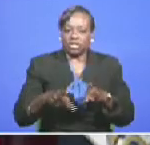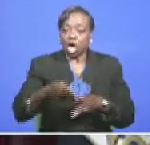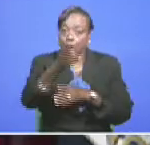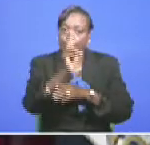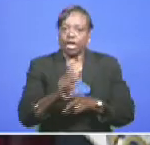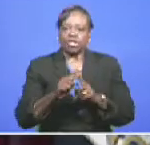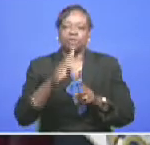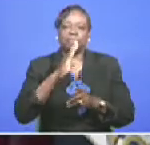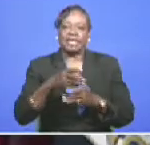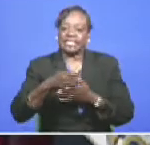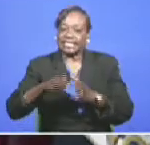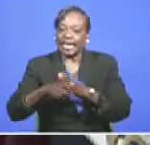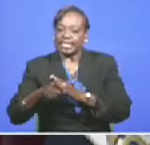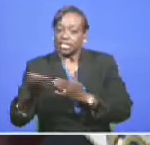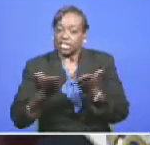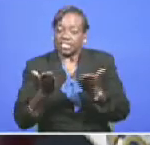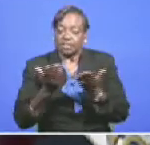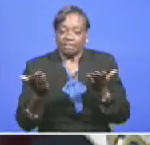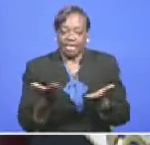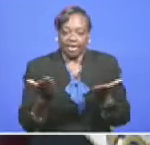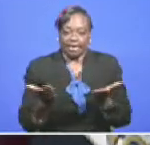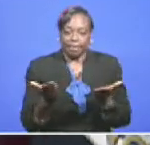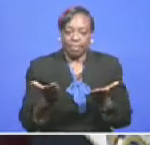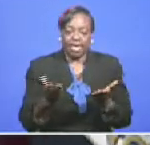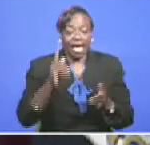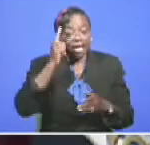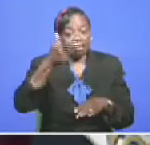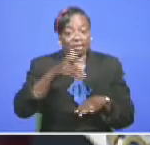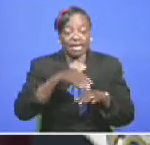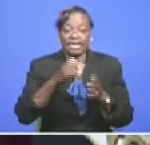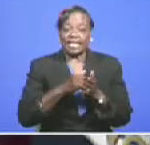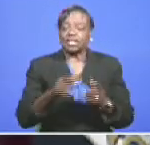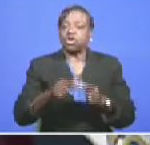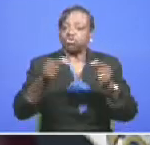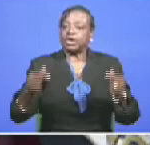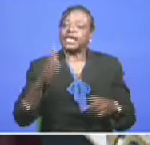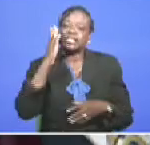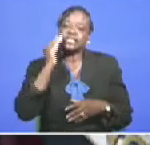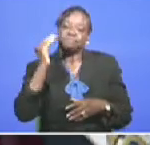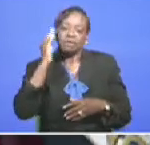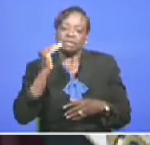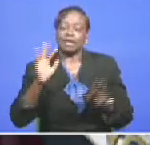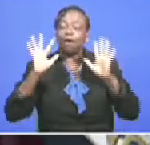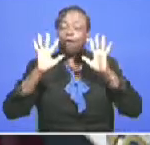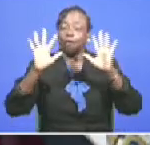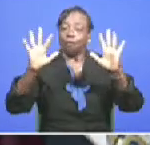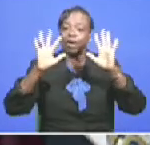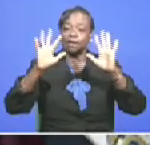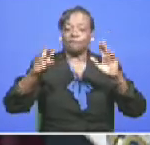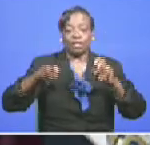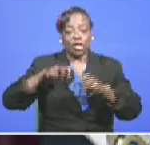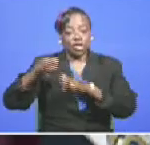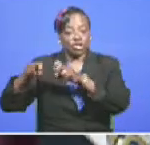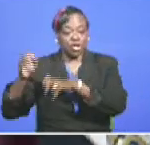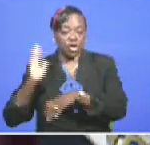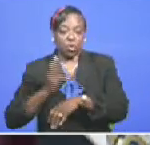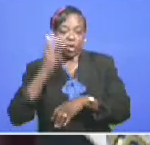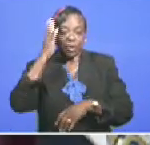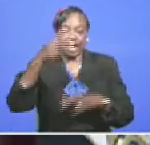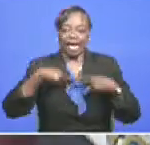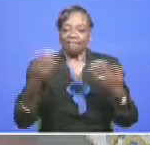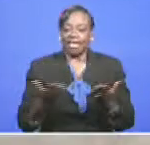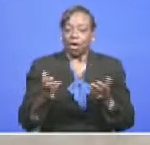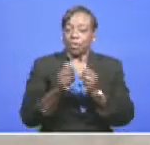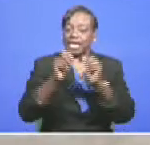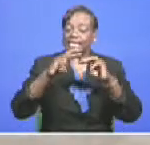been selected to serve here. And I look at it as a great experience and a wonderful journey that we're going to have here with my team